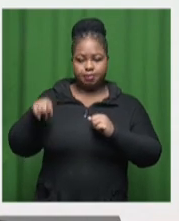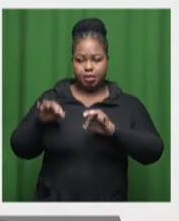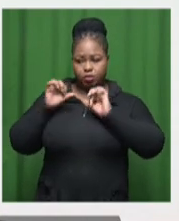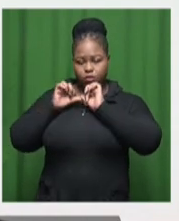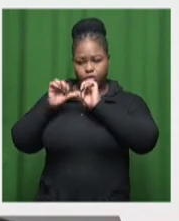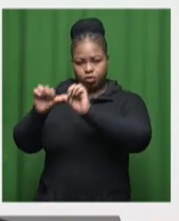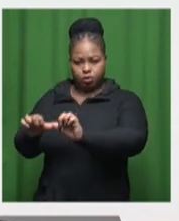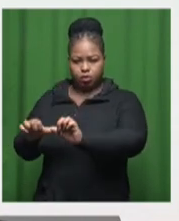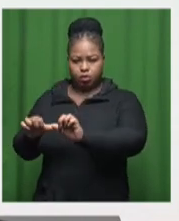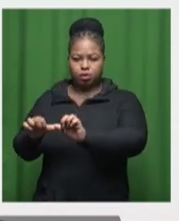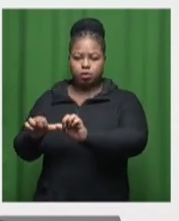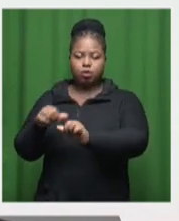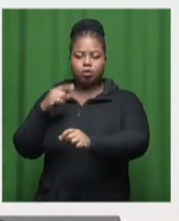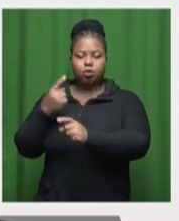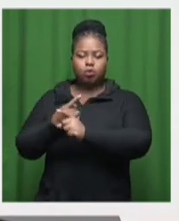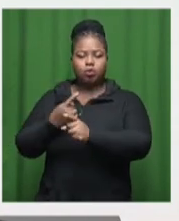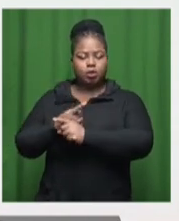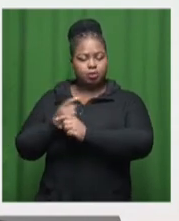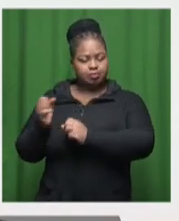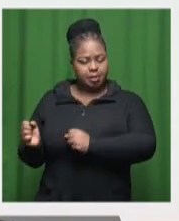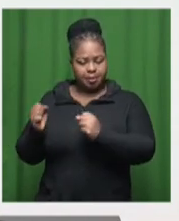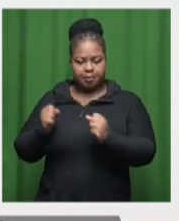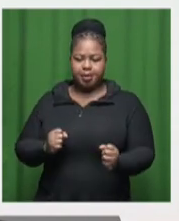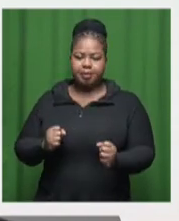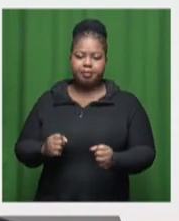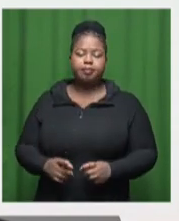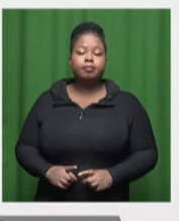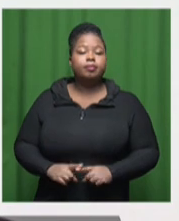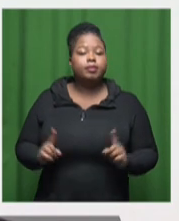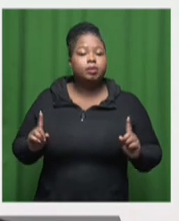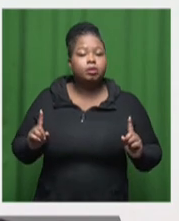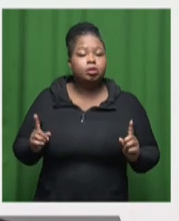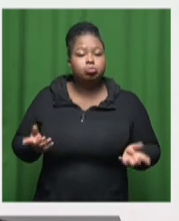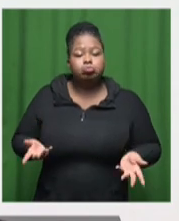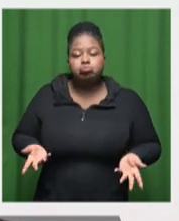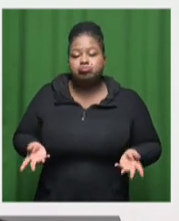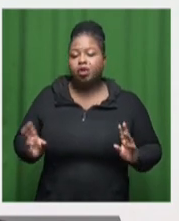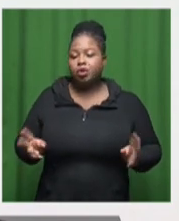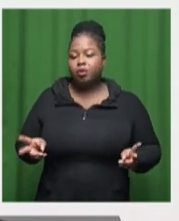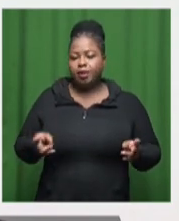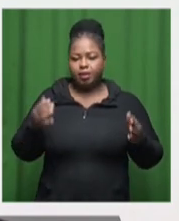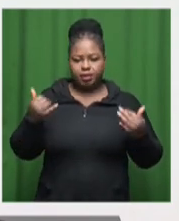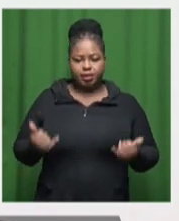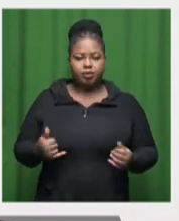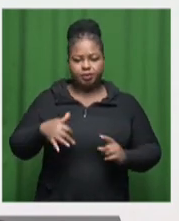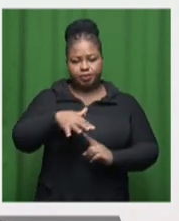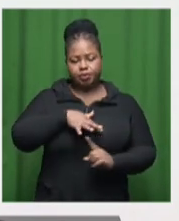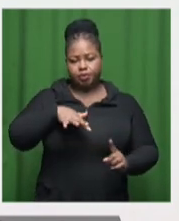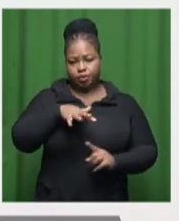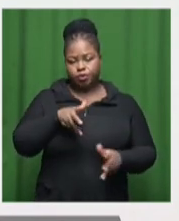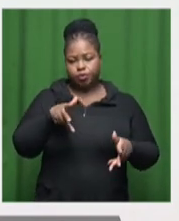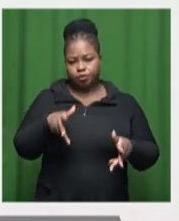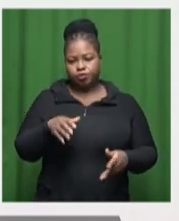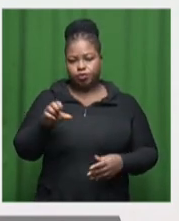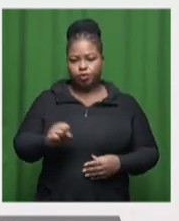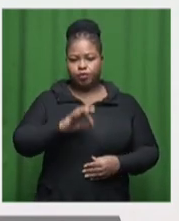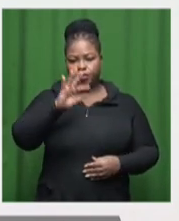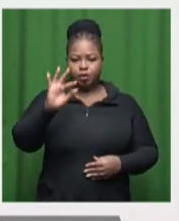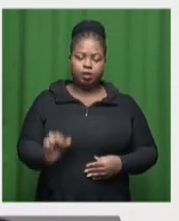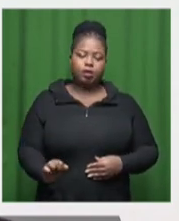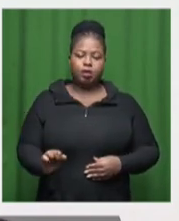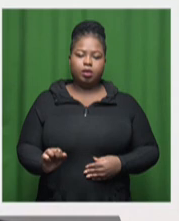consistent opposition, all things remaining the same. However, normally in a situation like this one in South Africa, you